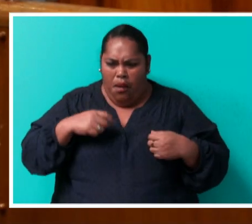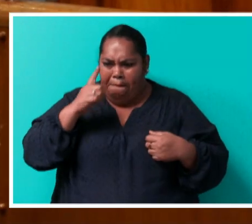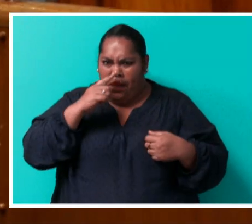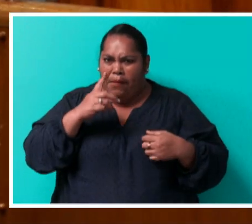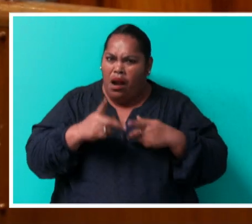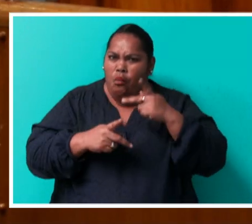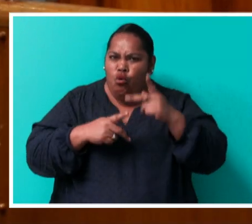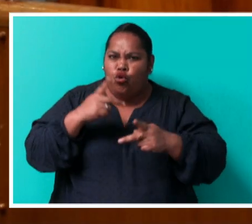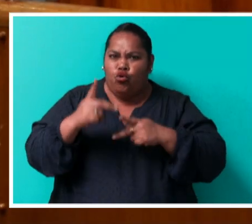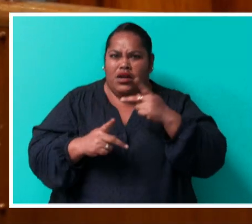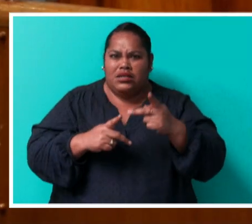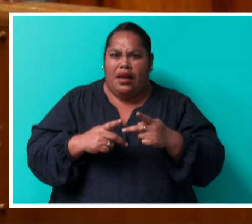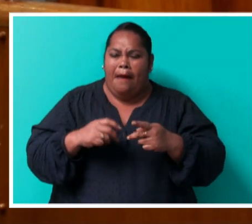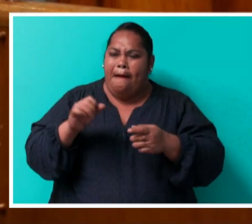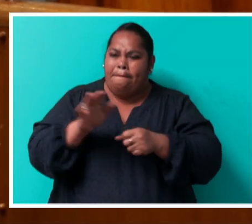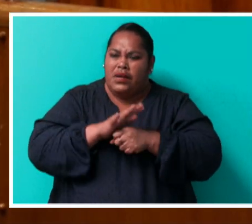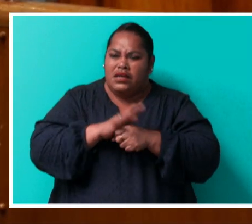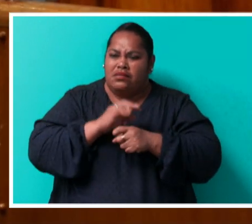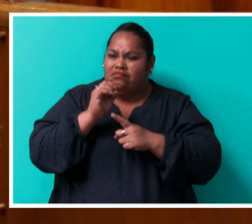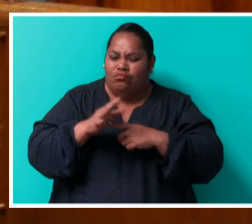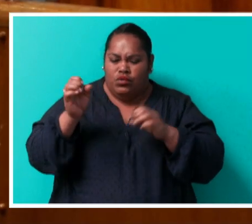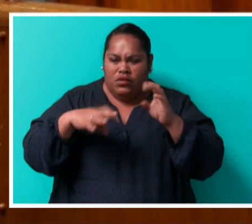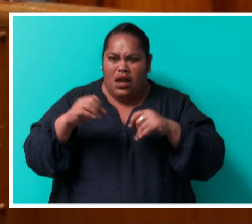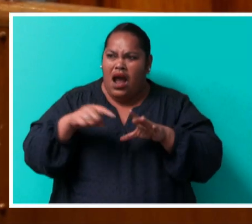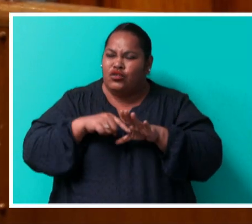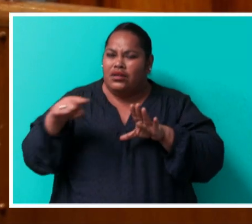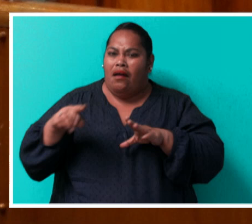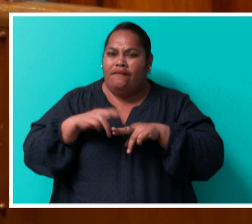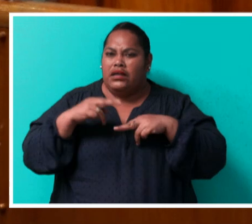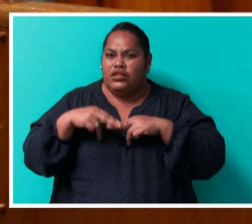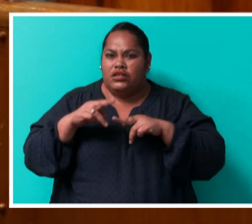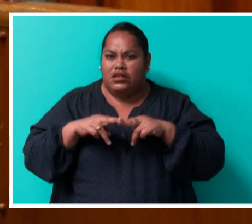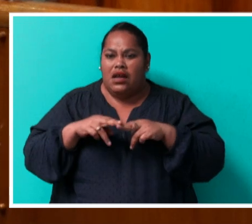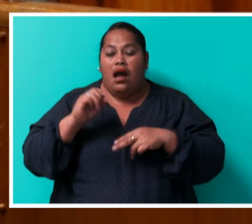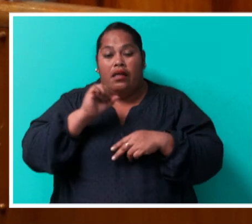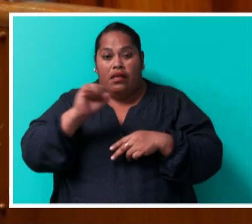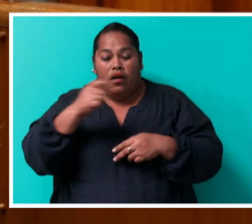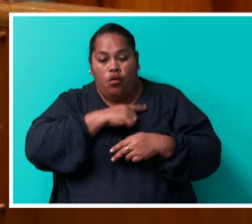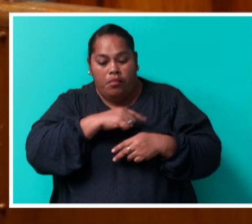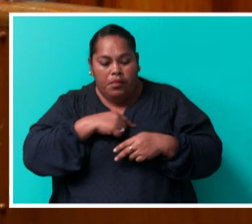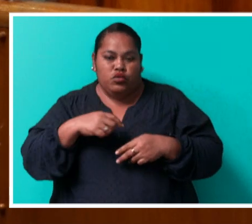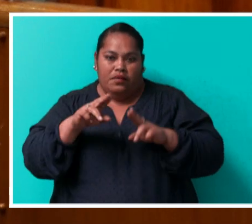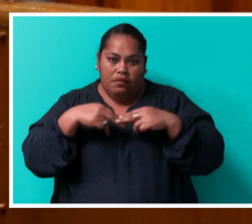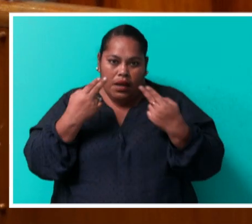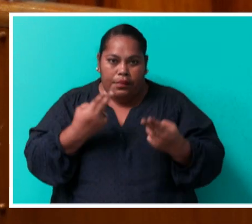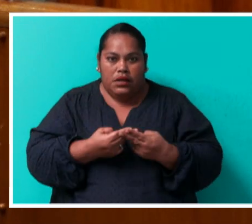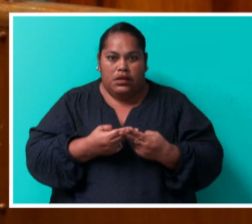making significant contributions outside of Fiji. Their commitment to their families